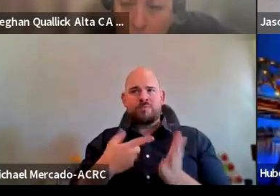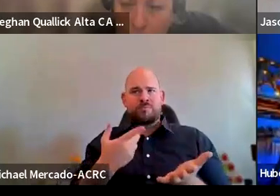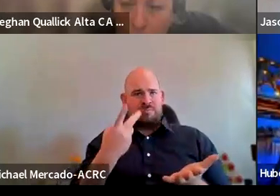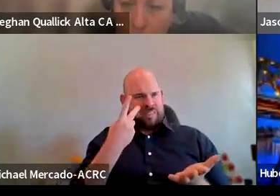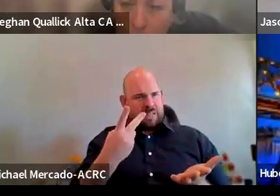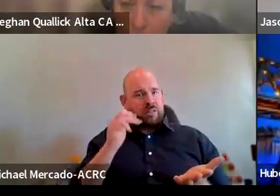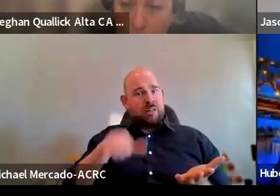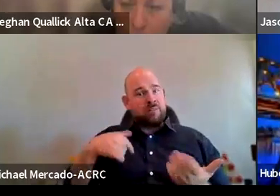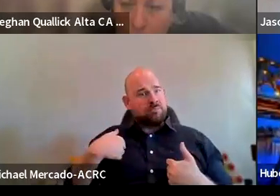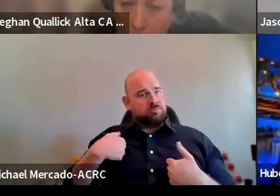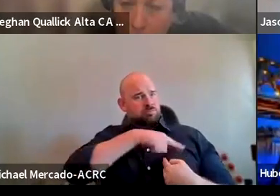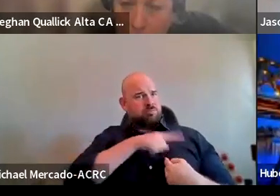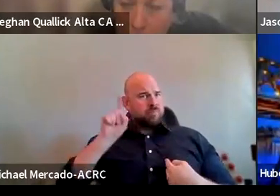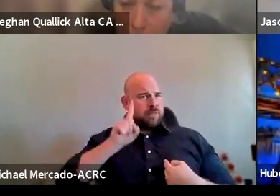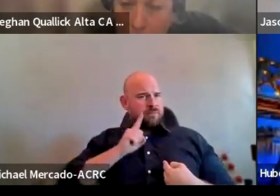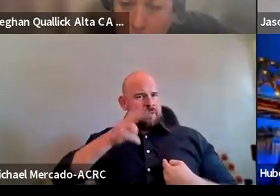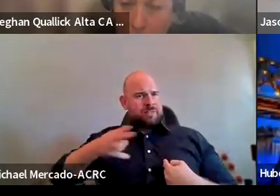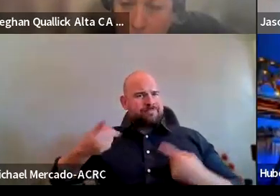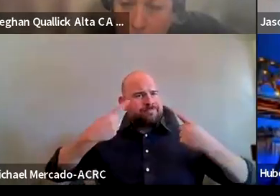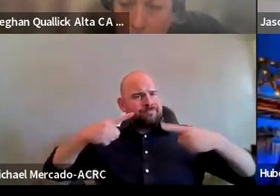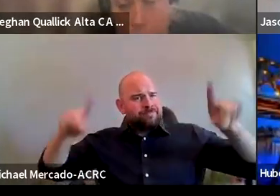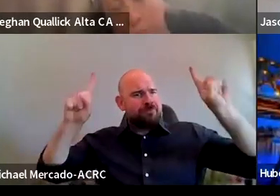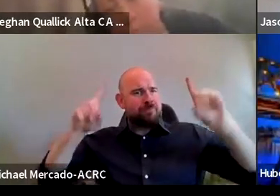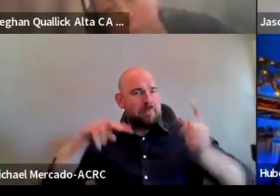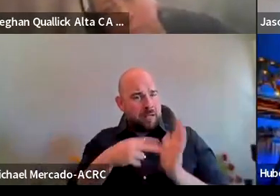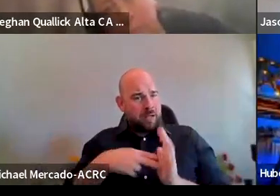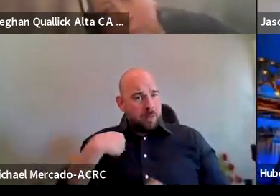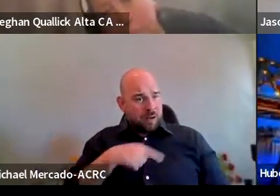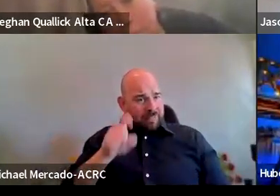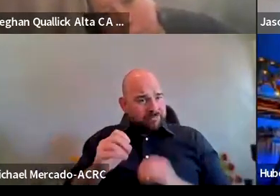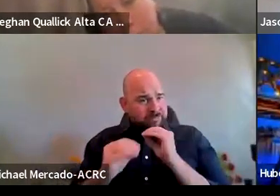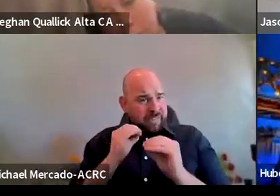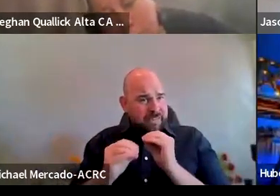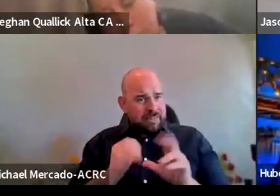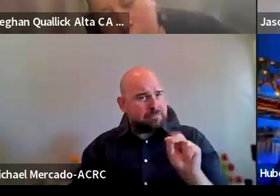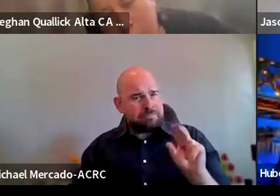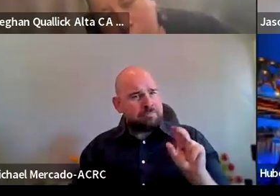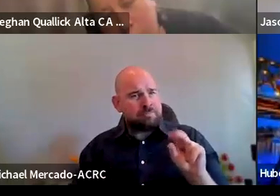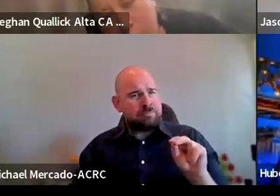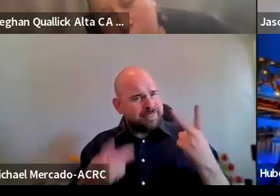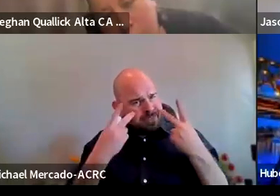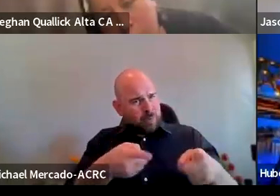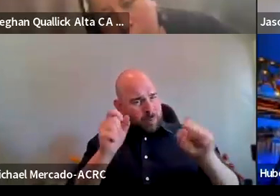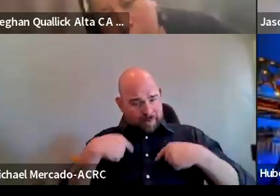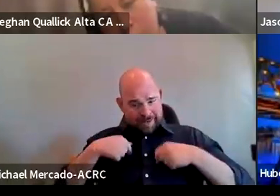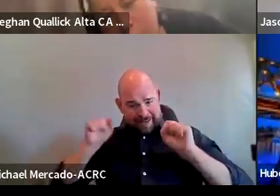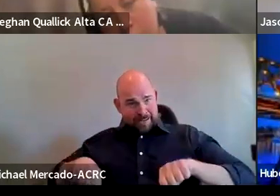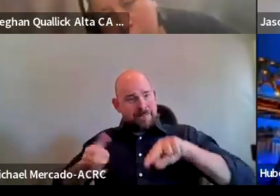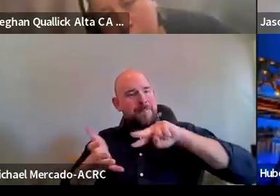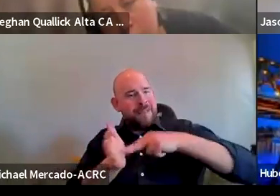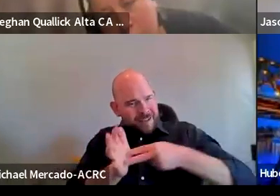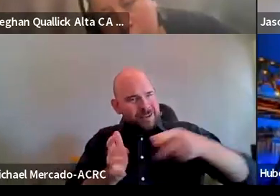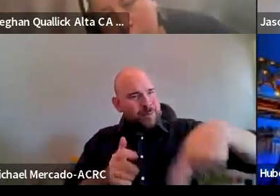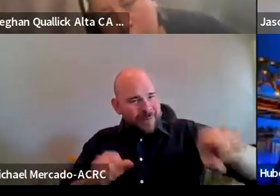is a struggle until they can see a deaf and hard of hearing role model. They often don't have the ability, they don't have